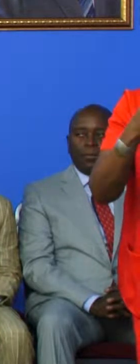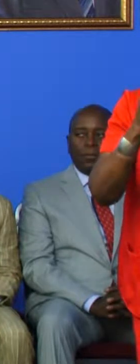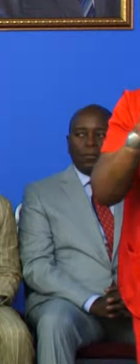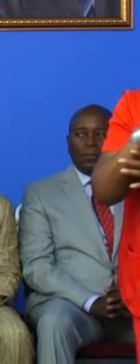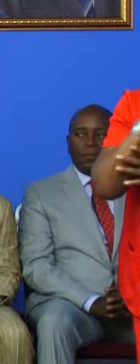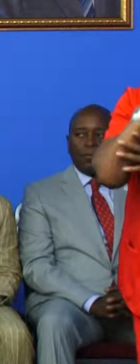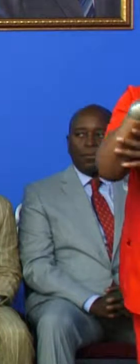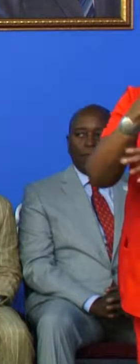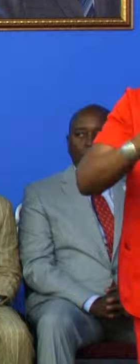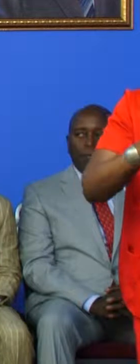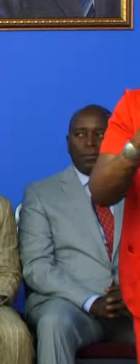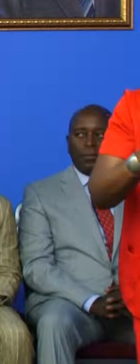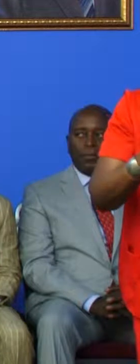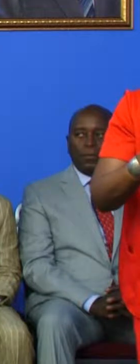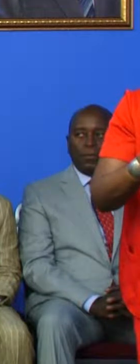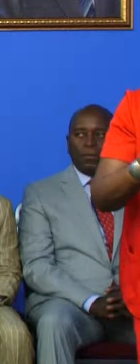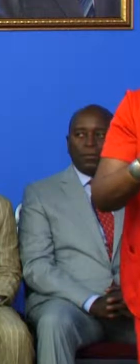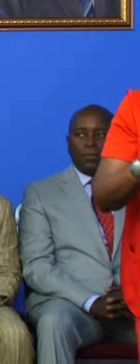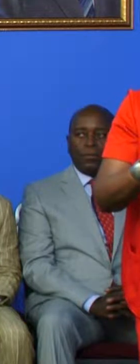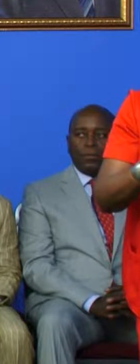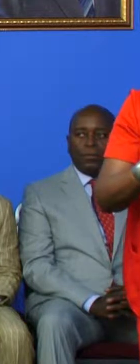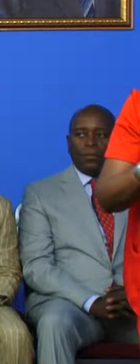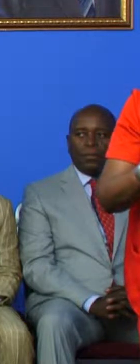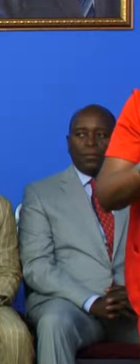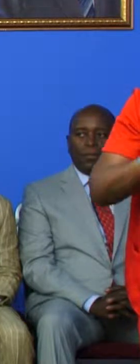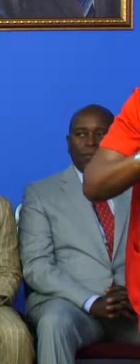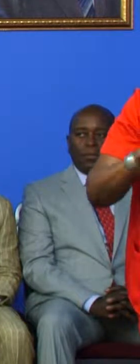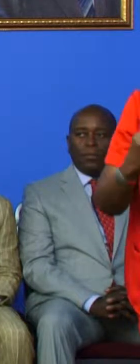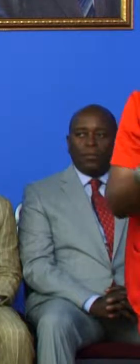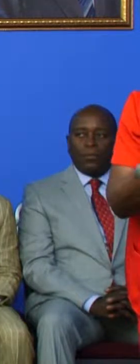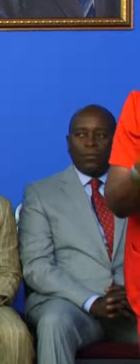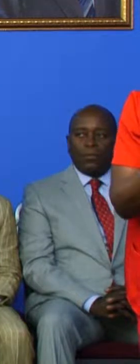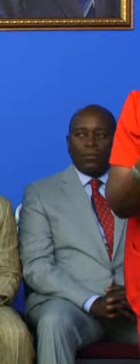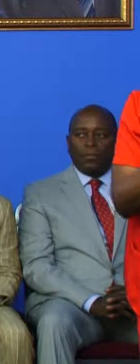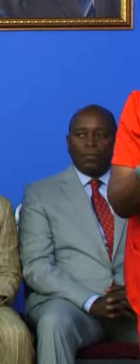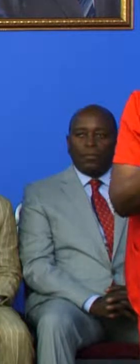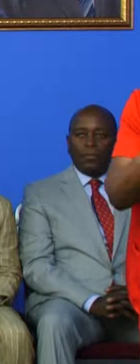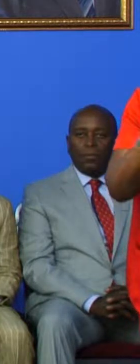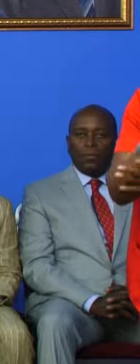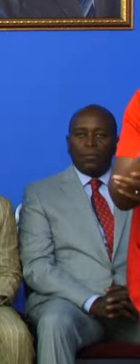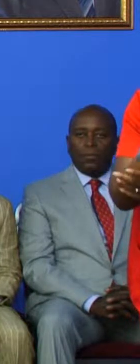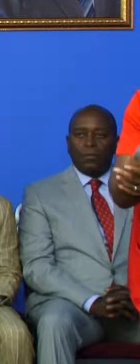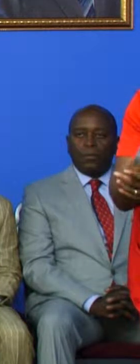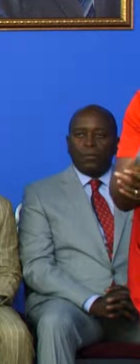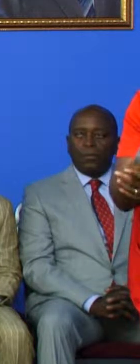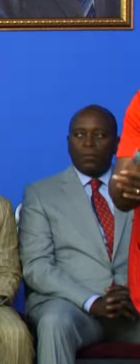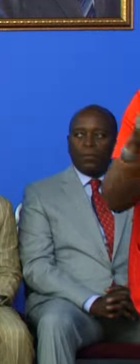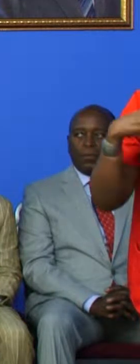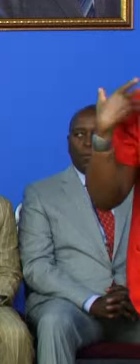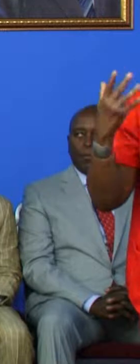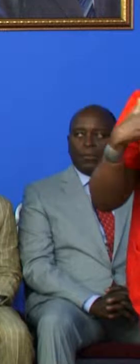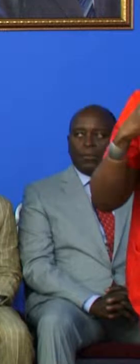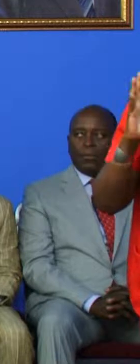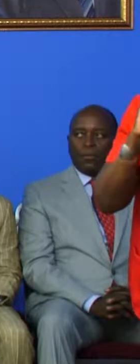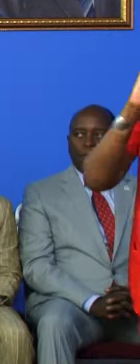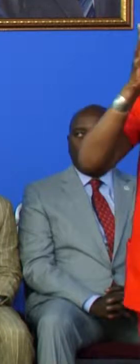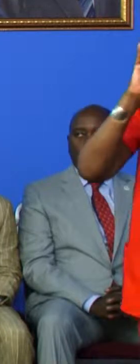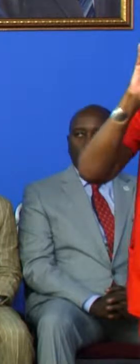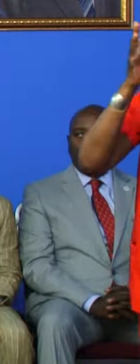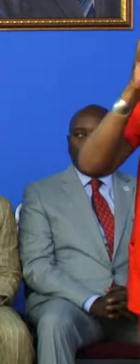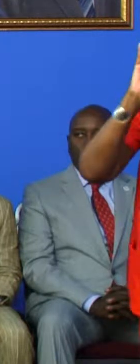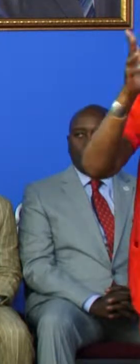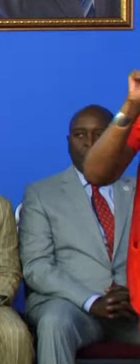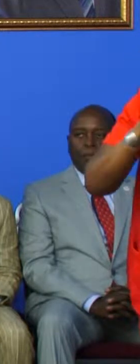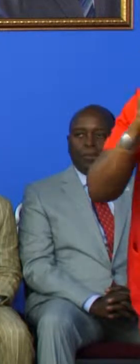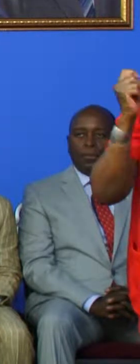Sunday as a reminder. Please make sure to go out and support the NAN Youth Basketball Team. For further information, please